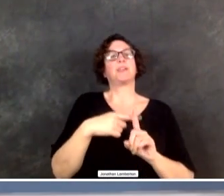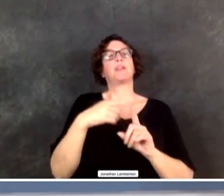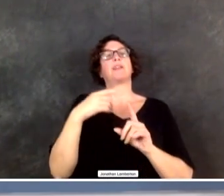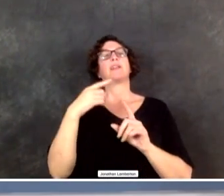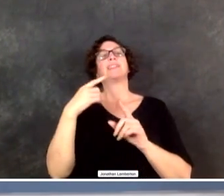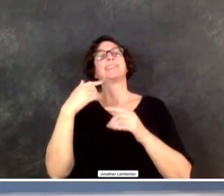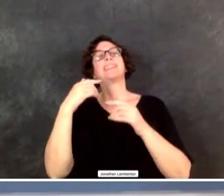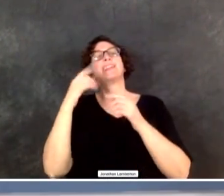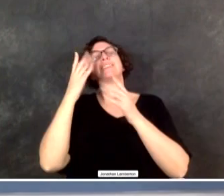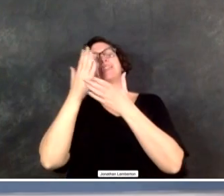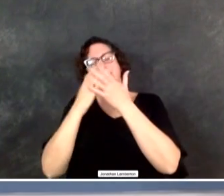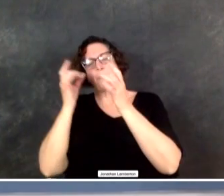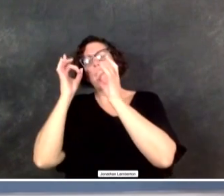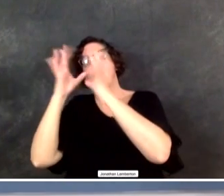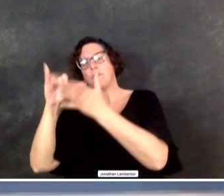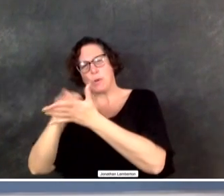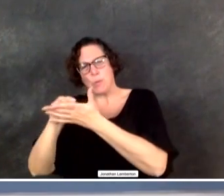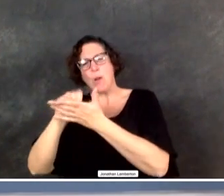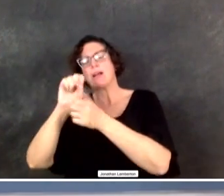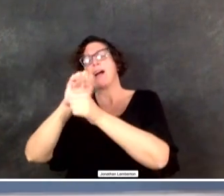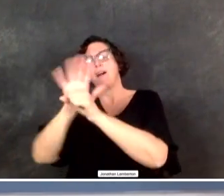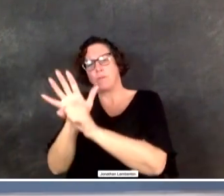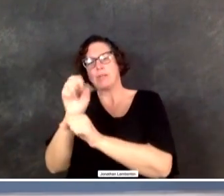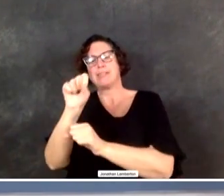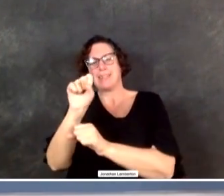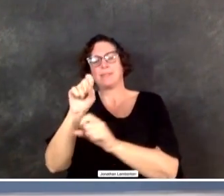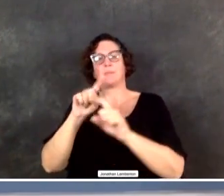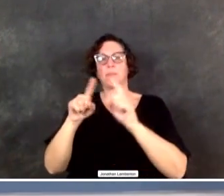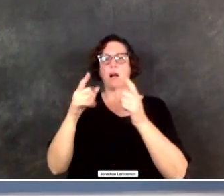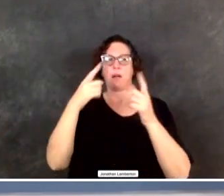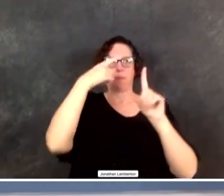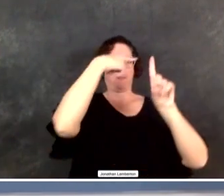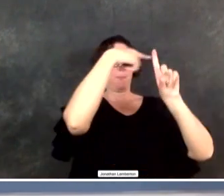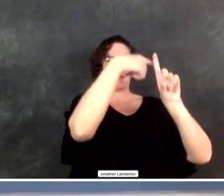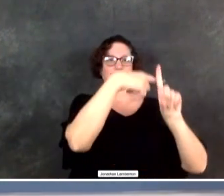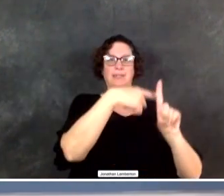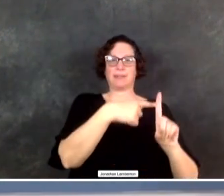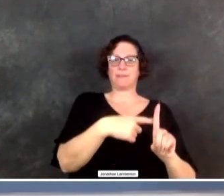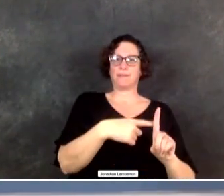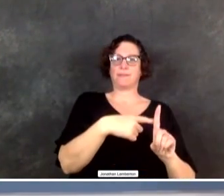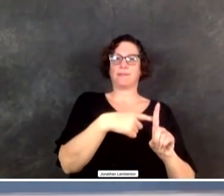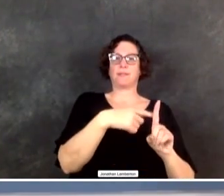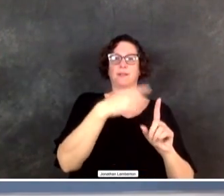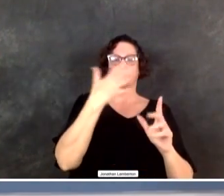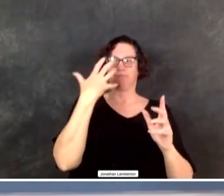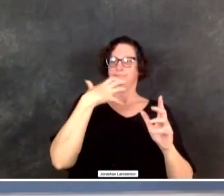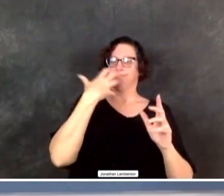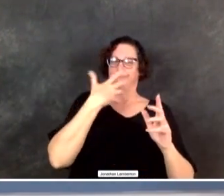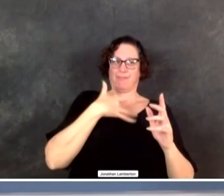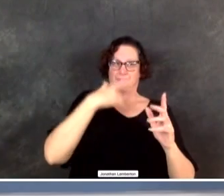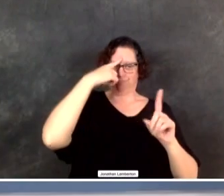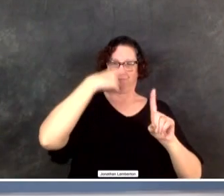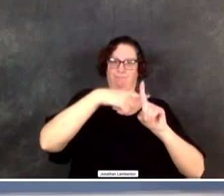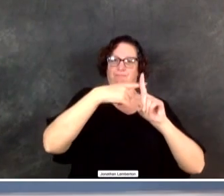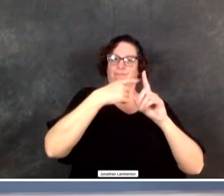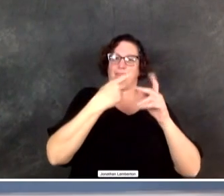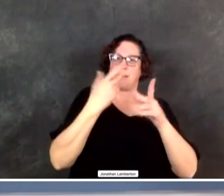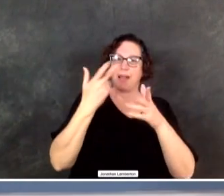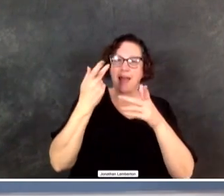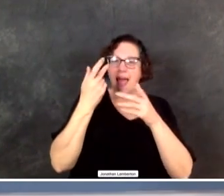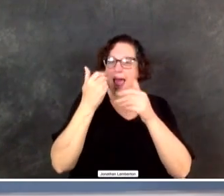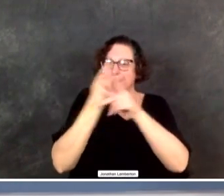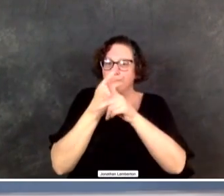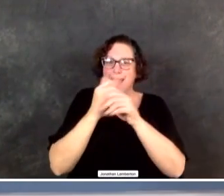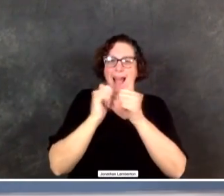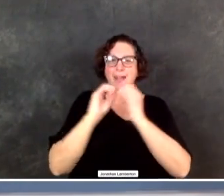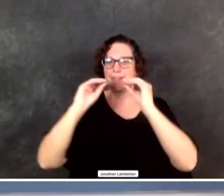get to the other side of this pandemic, we will have bridged the digital divide for our students. That is particularly